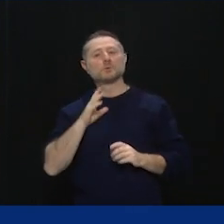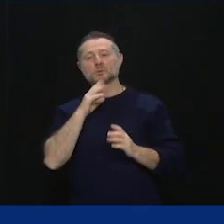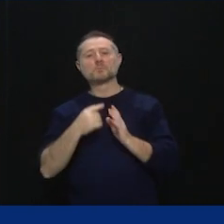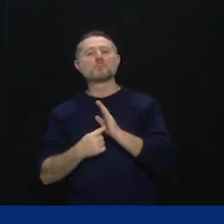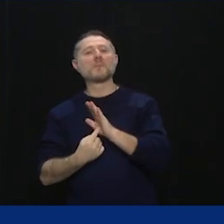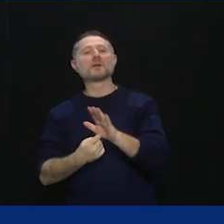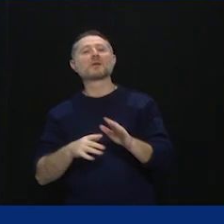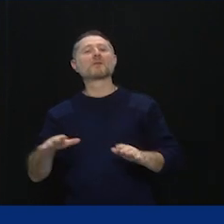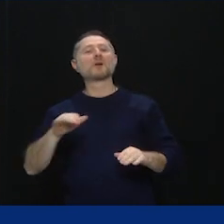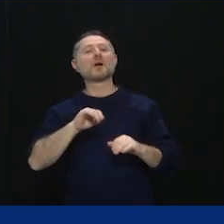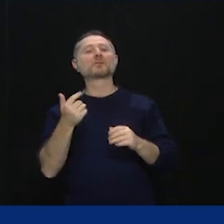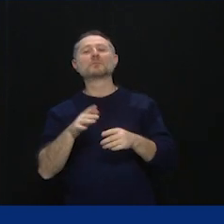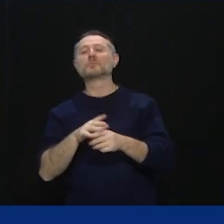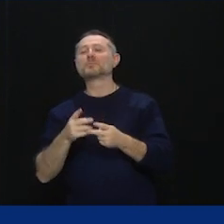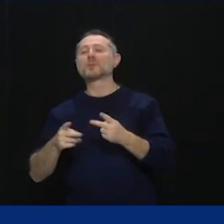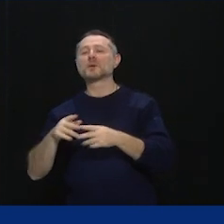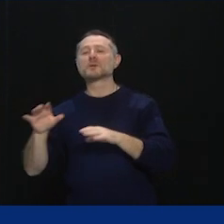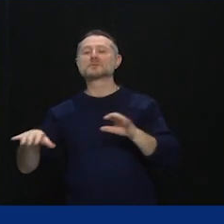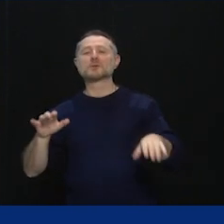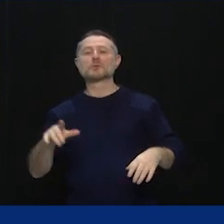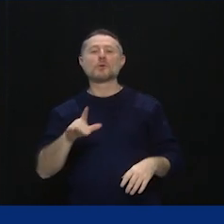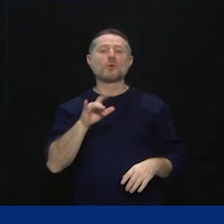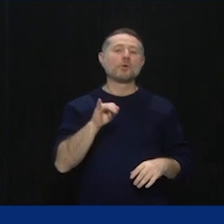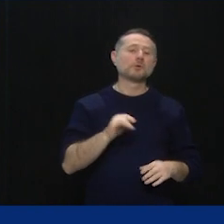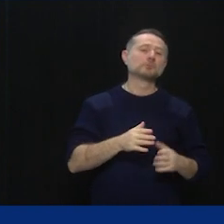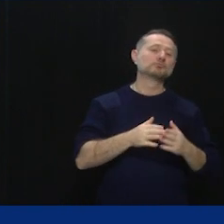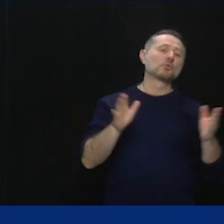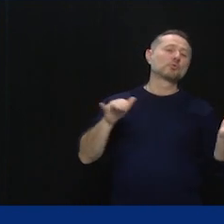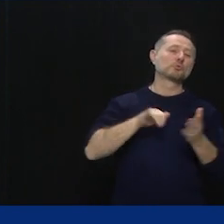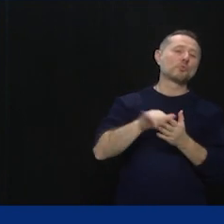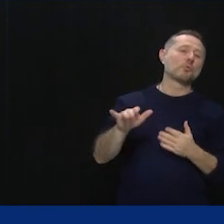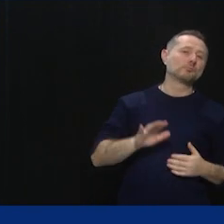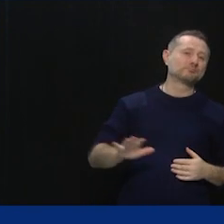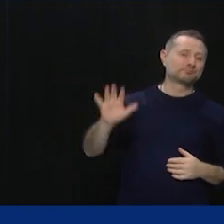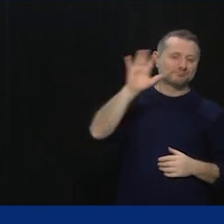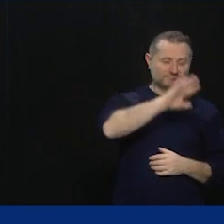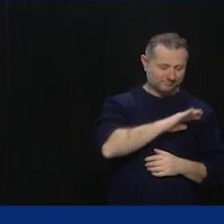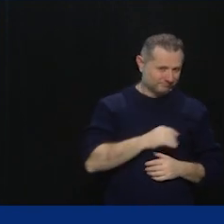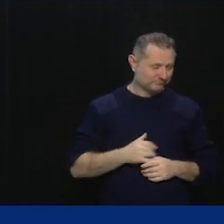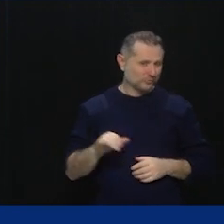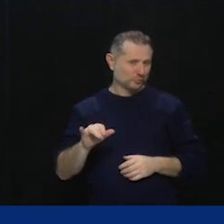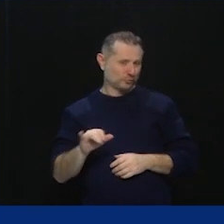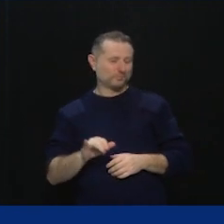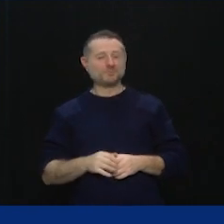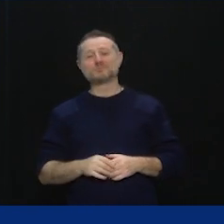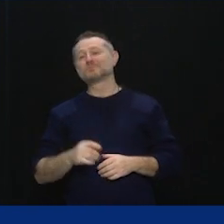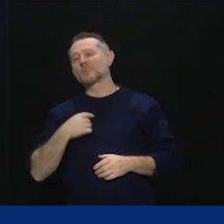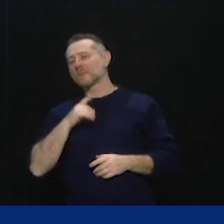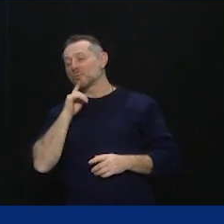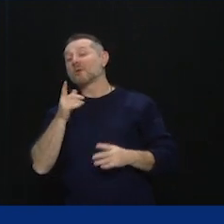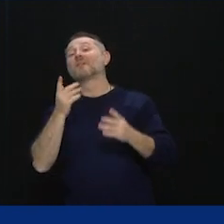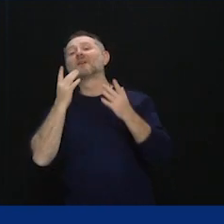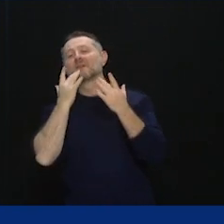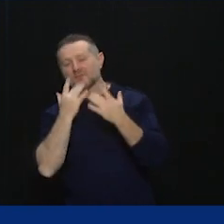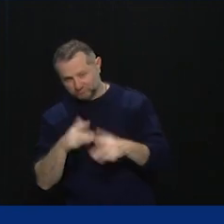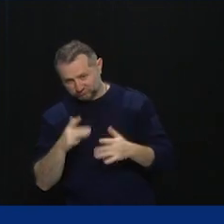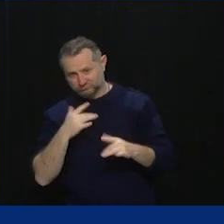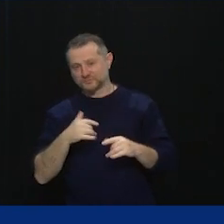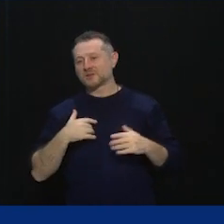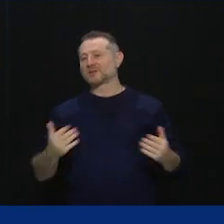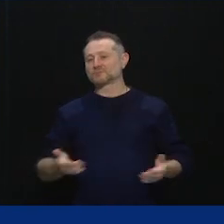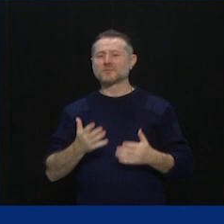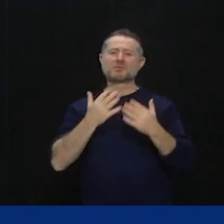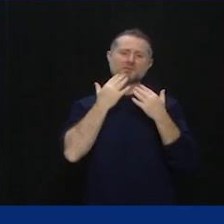in the entire state of New York. And for that, we are truly privileged to be here, and we want to thank all of our partners, the state,